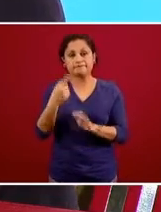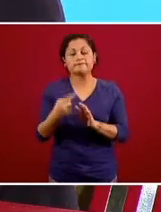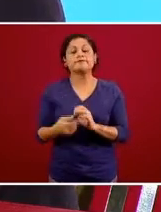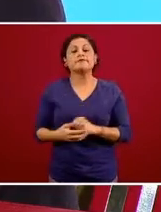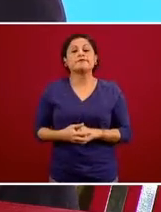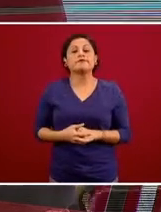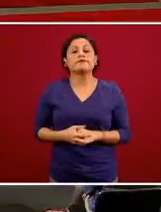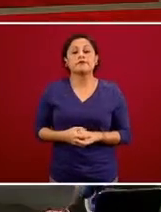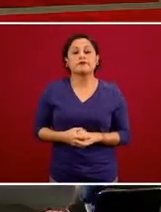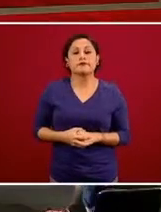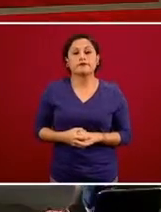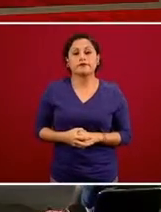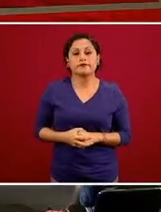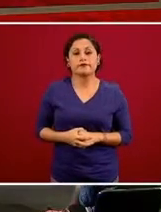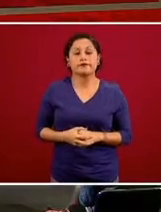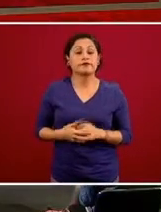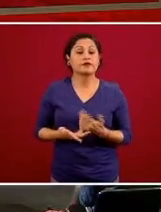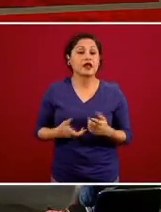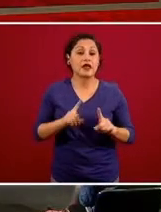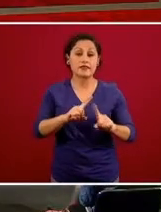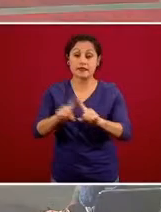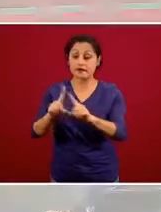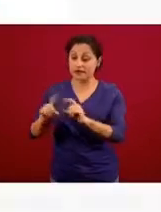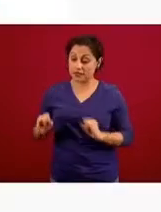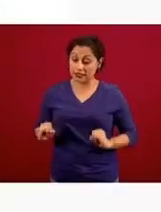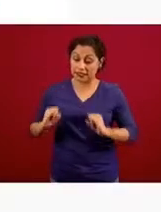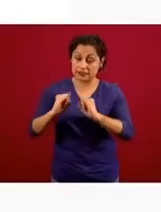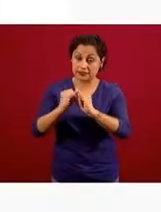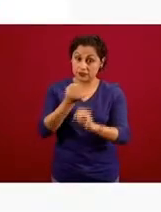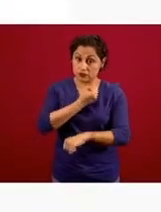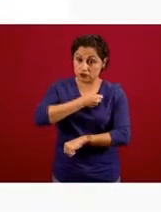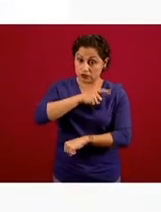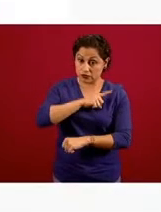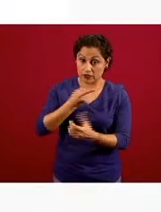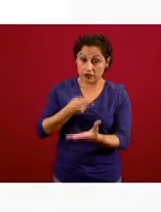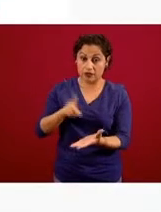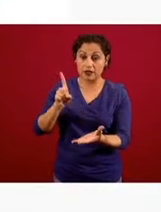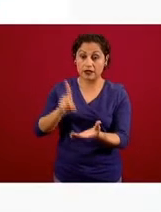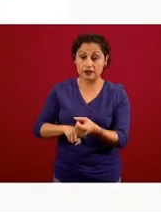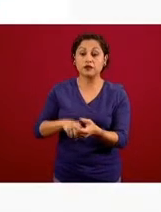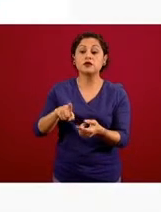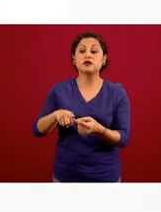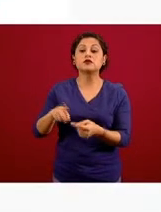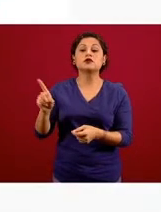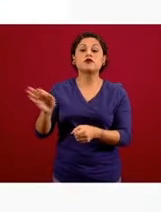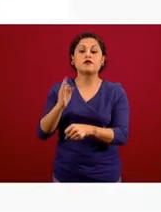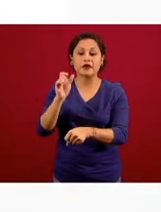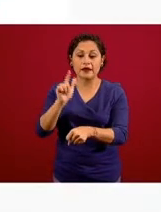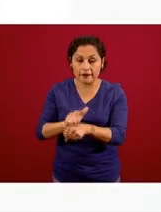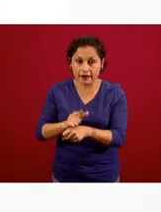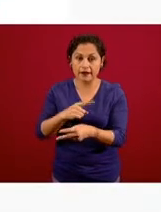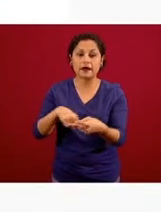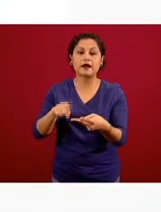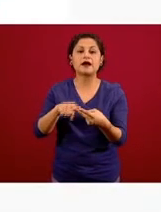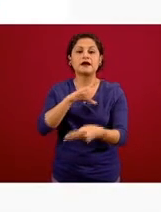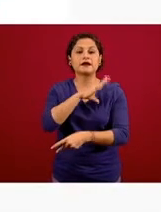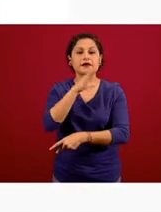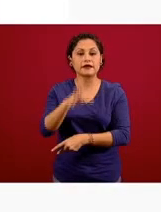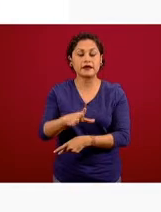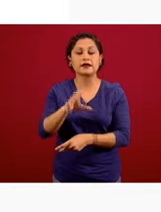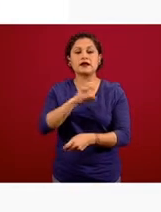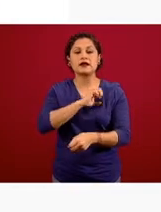been saturated. So our proposal is to use the beds of the federal hospitals, of the